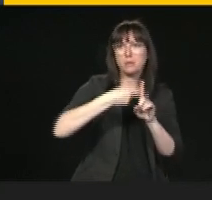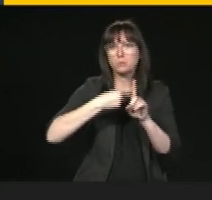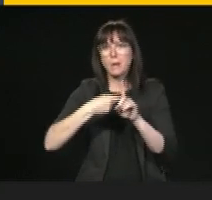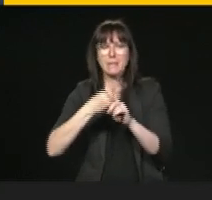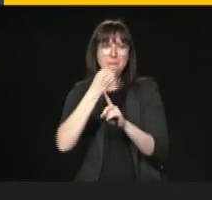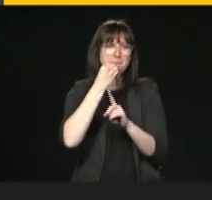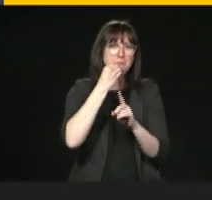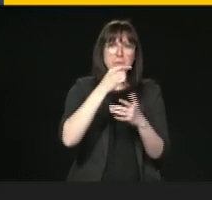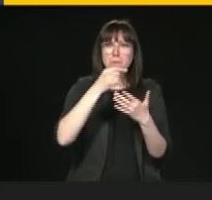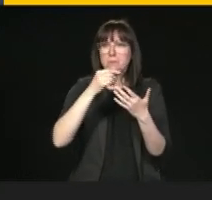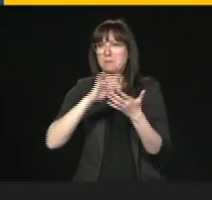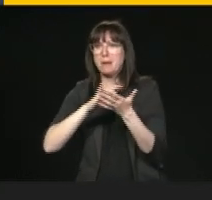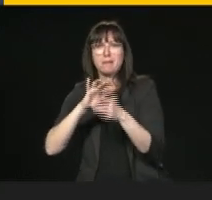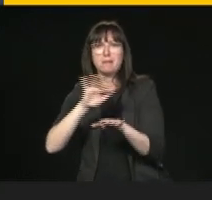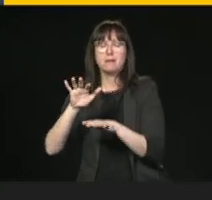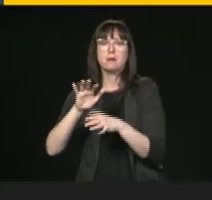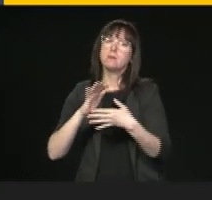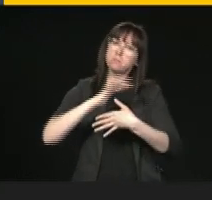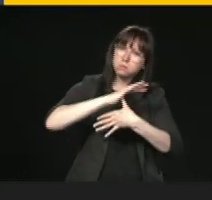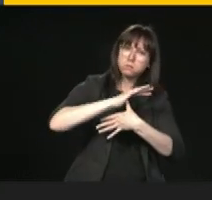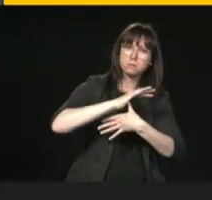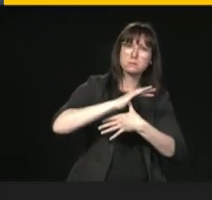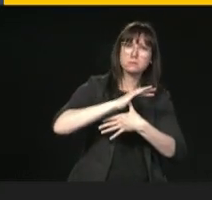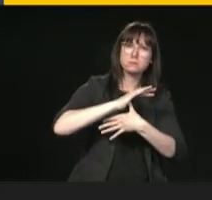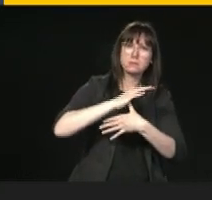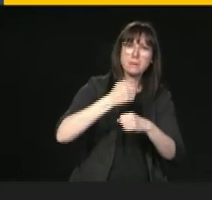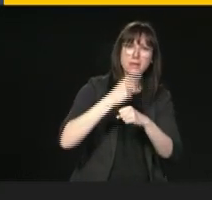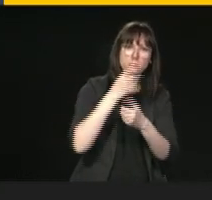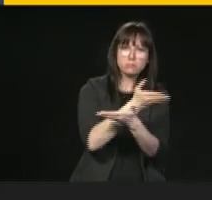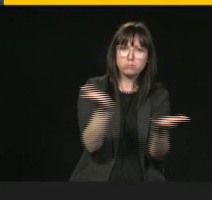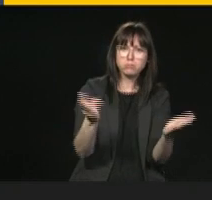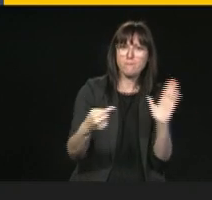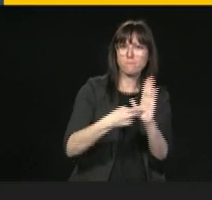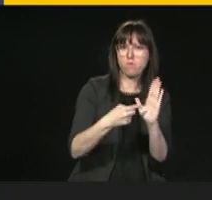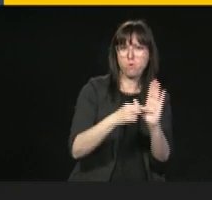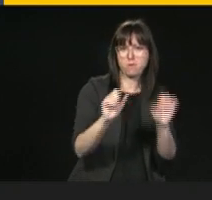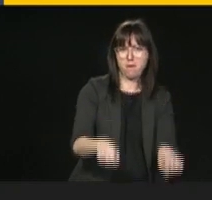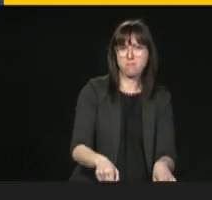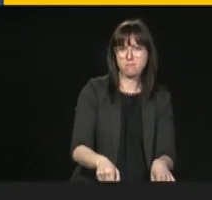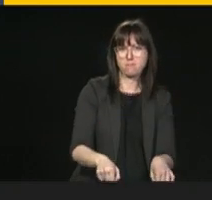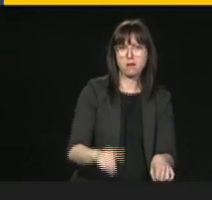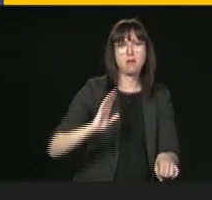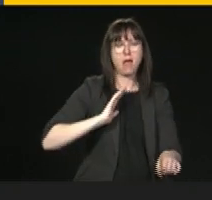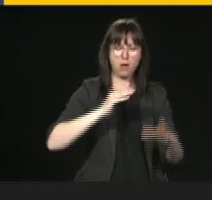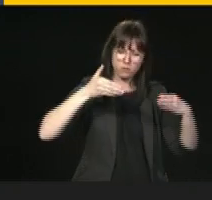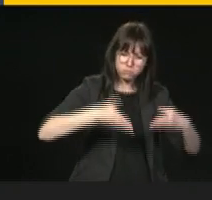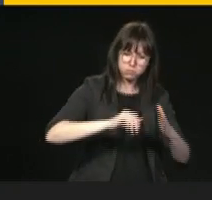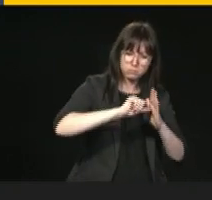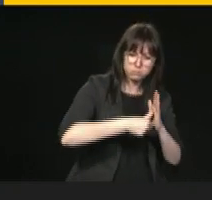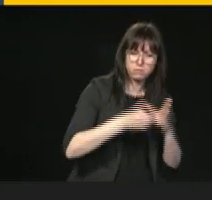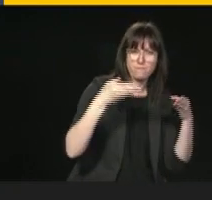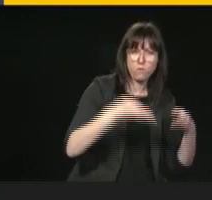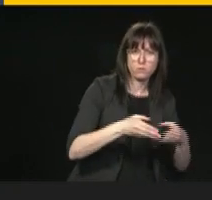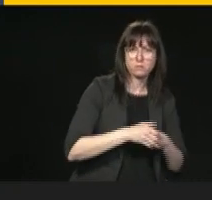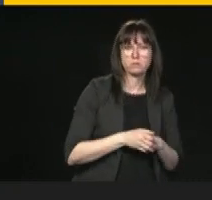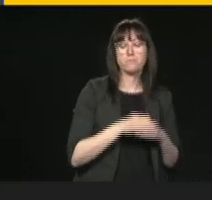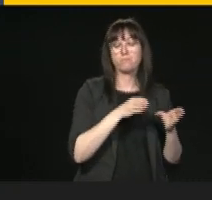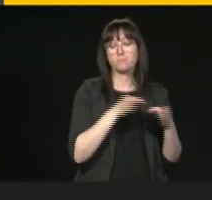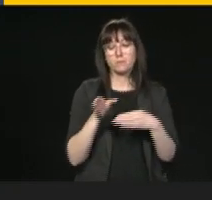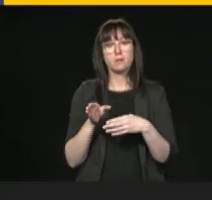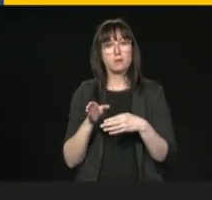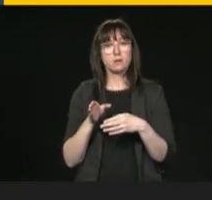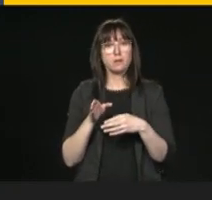and that's where we're going to continue to place our focus. Those businesses that are really the place where people get their jobs, those